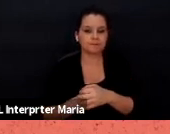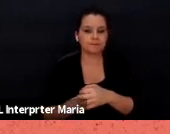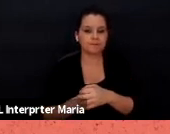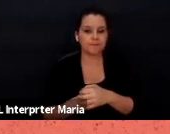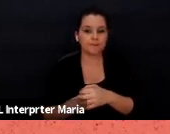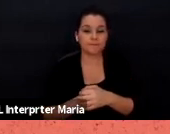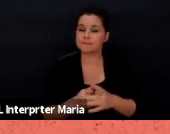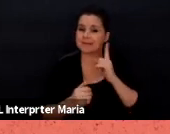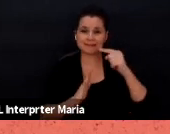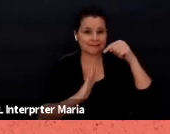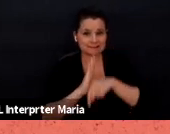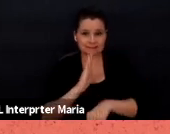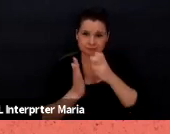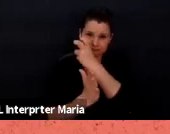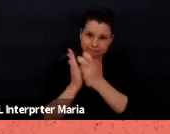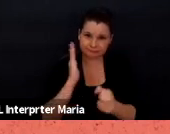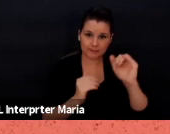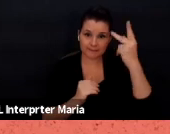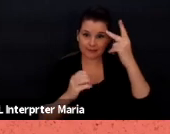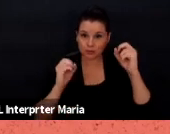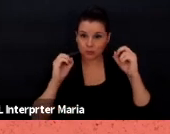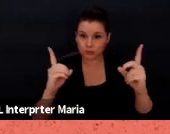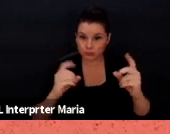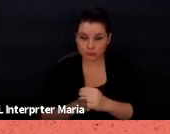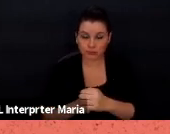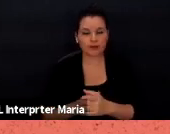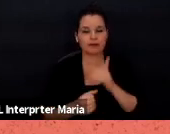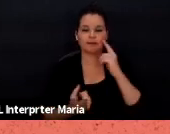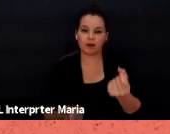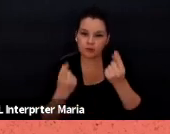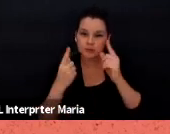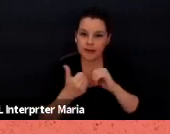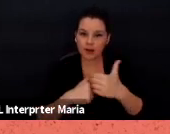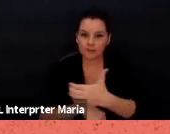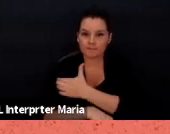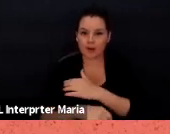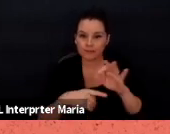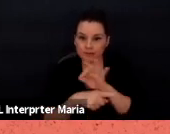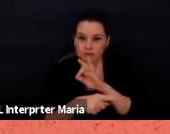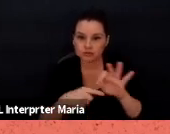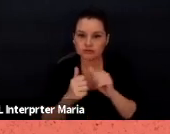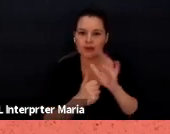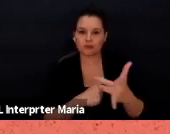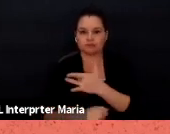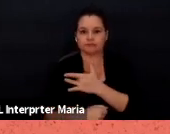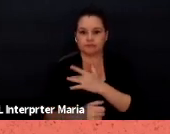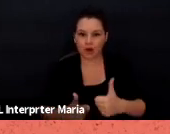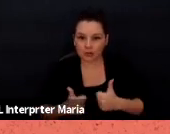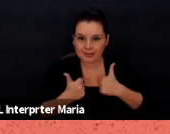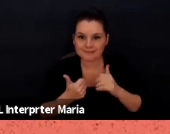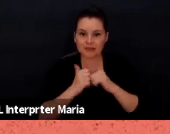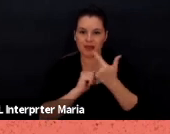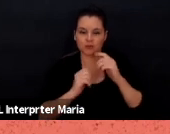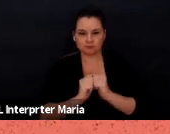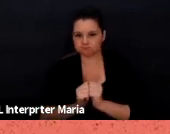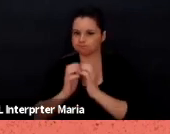Taking a deeper dive into political education, understanding how power functions, how it touches our lives, and how do we organize